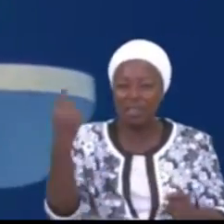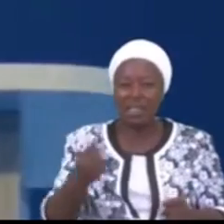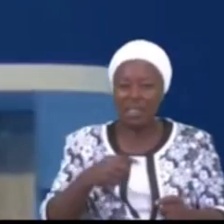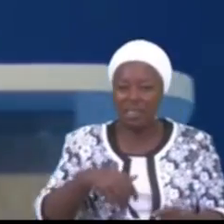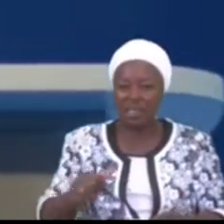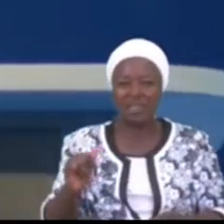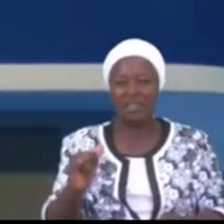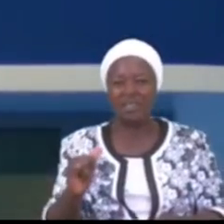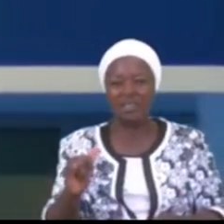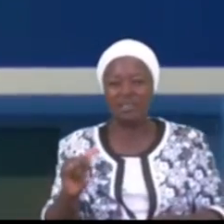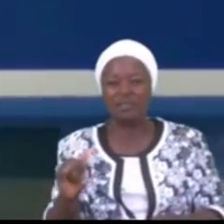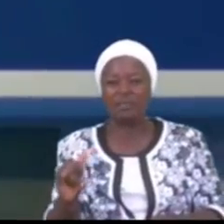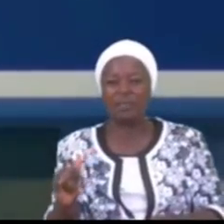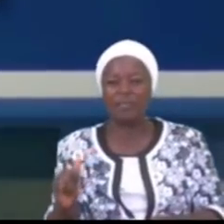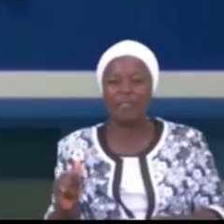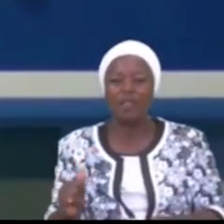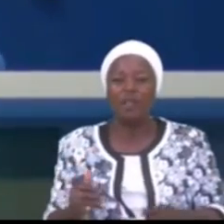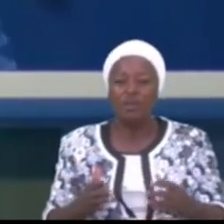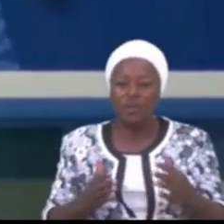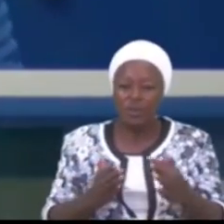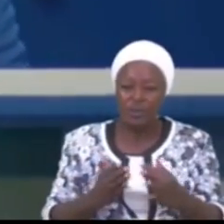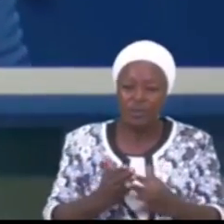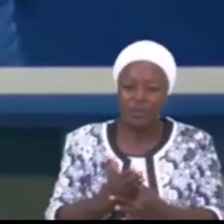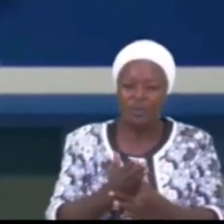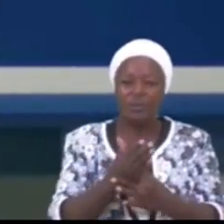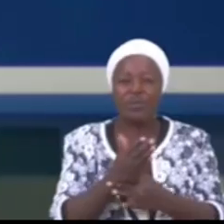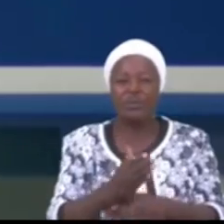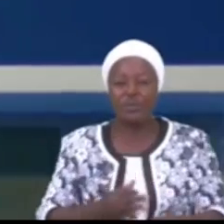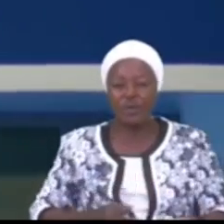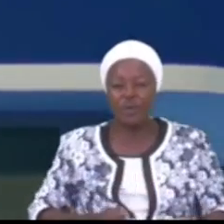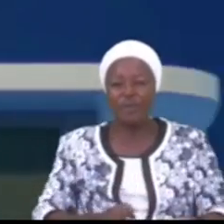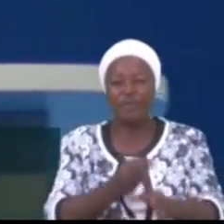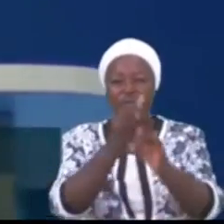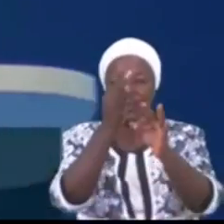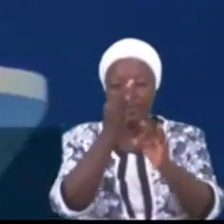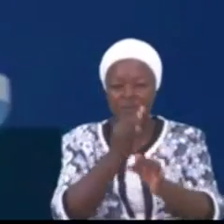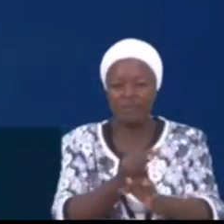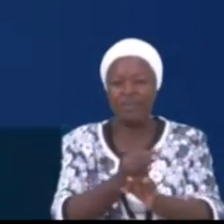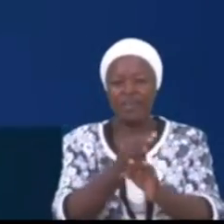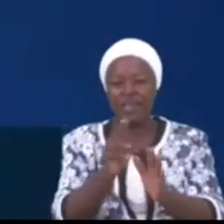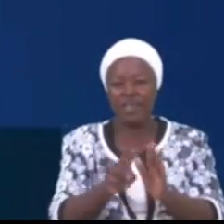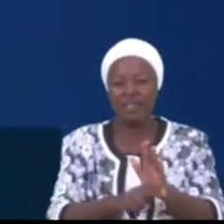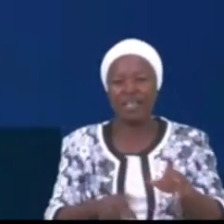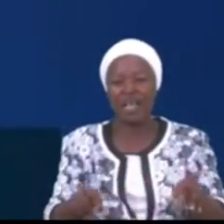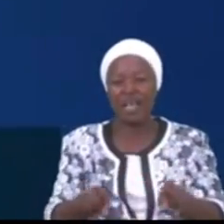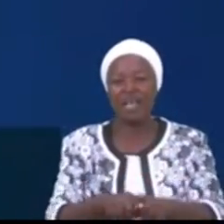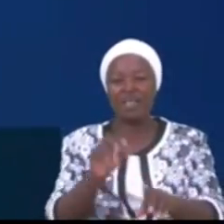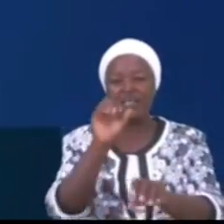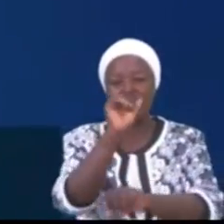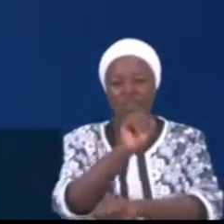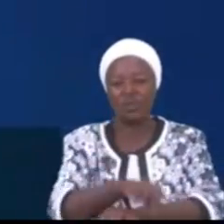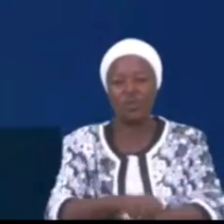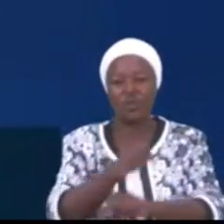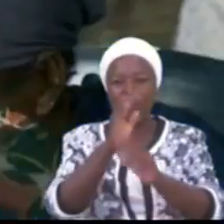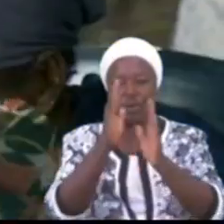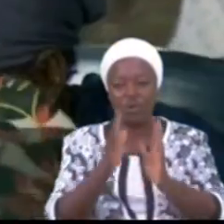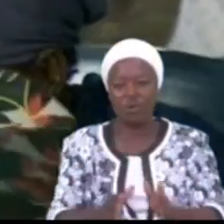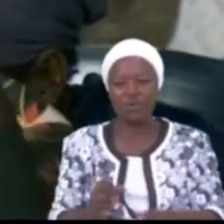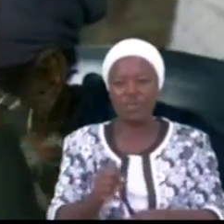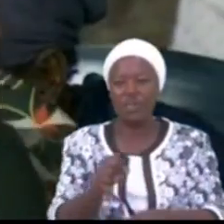emancipation through faithfulness and as cockerels. You'll be a